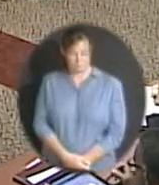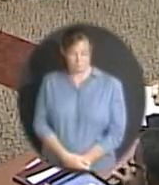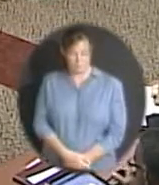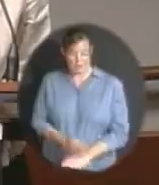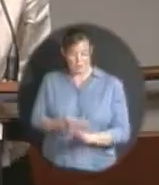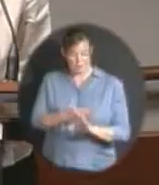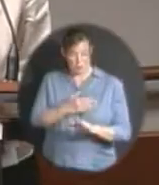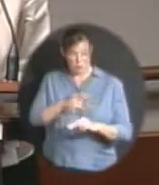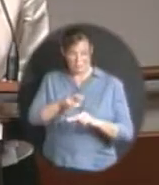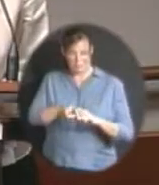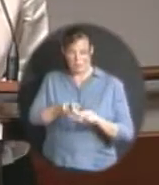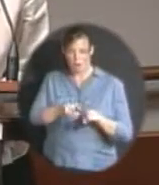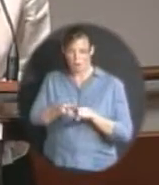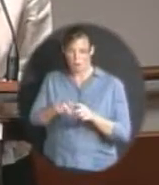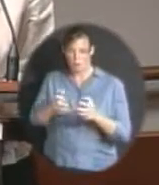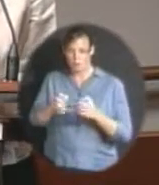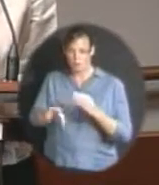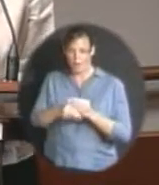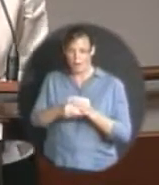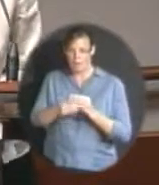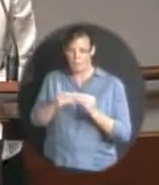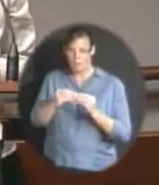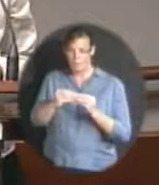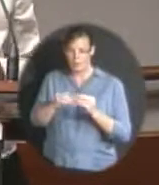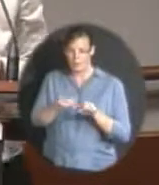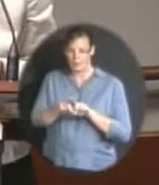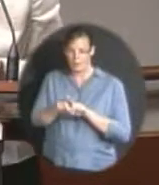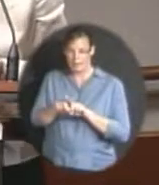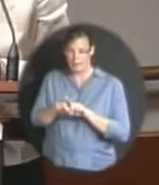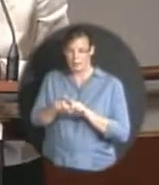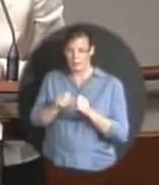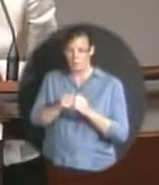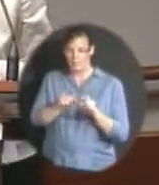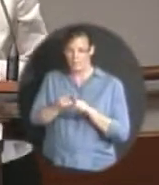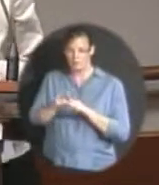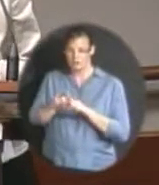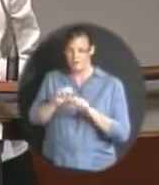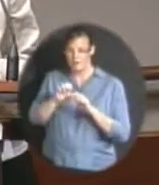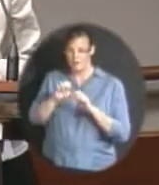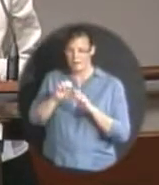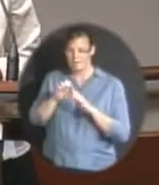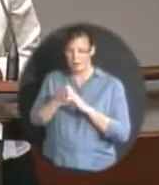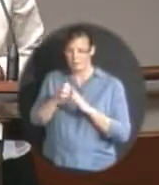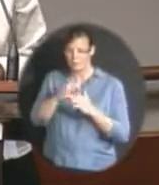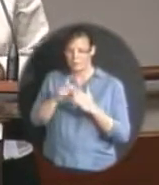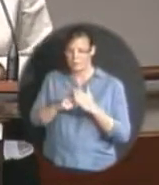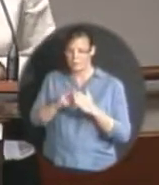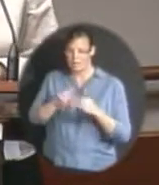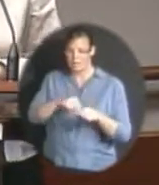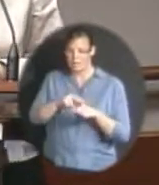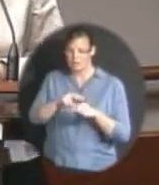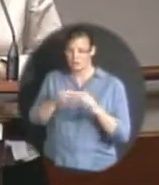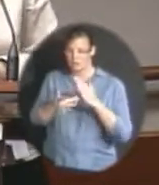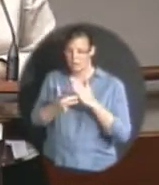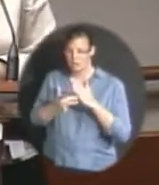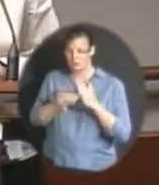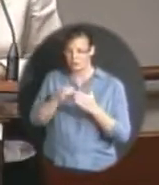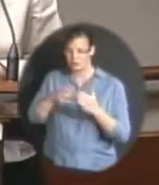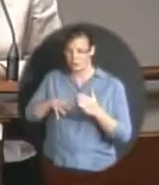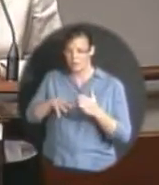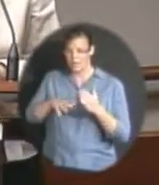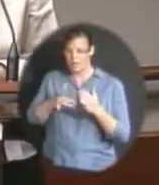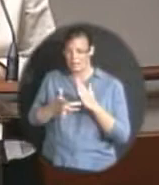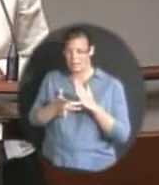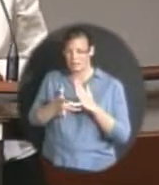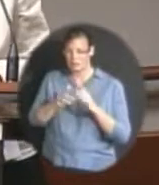Before you sit down, I also want to add one more thing. In addition, the Environmental Design Group participated in the National Technology Student Association competition